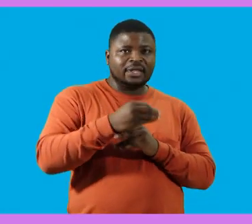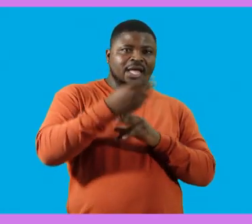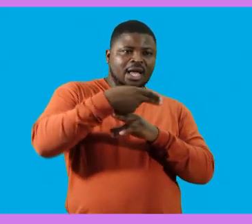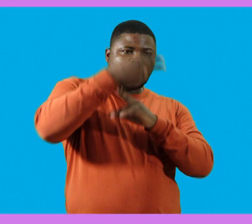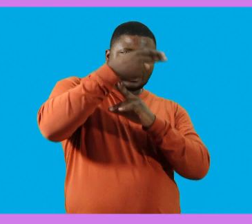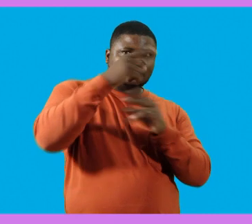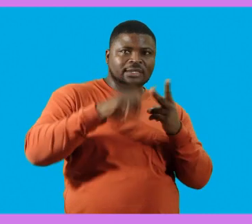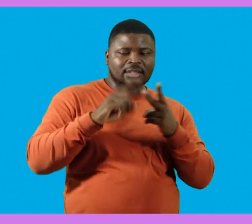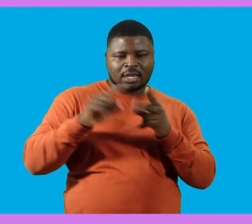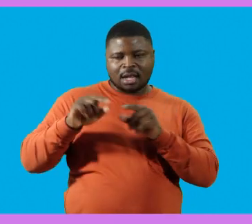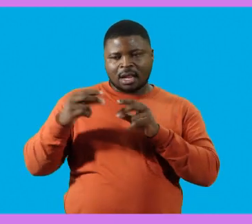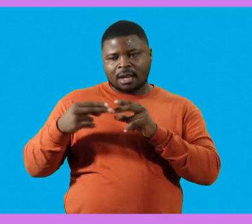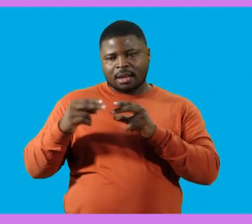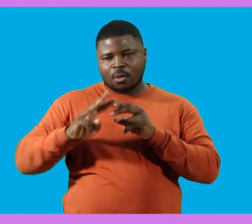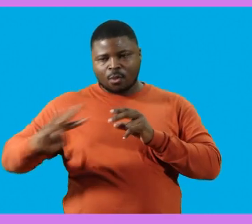the length.